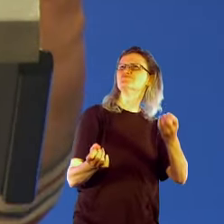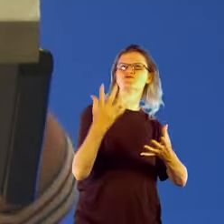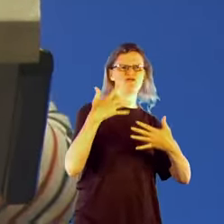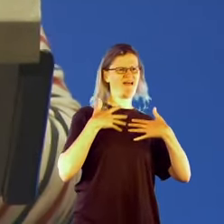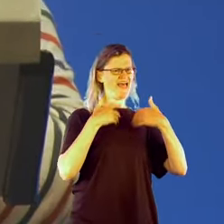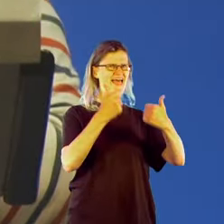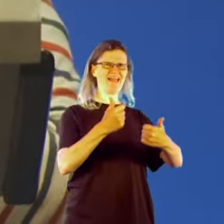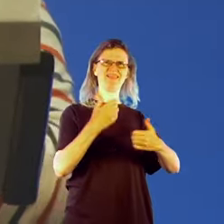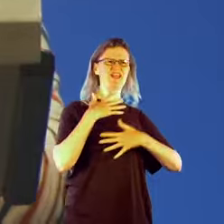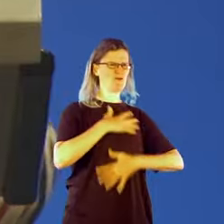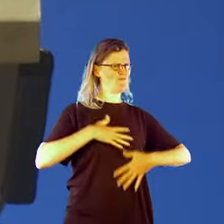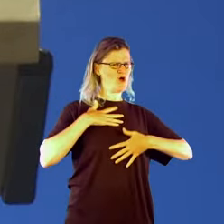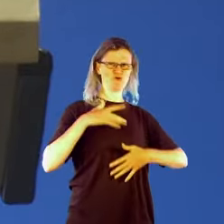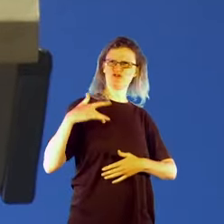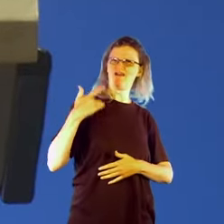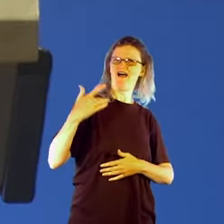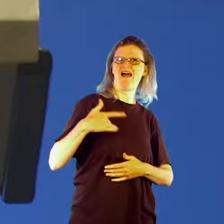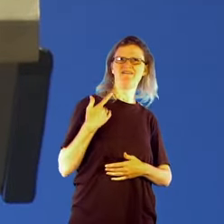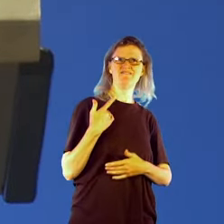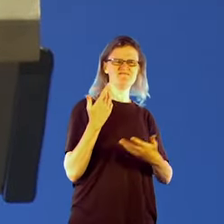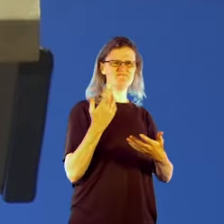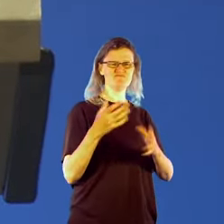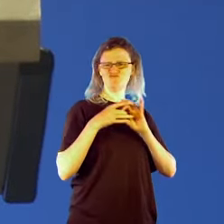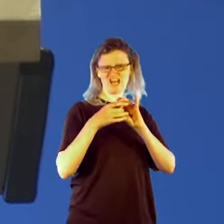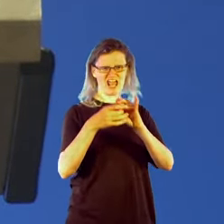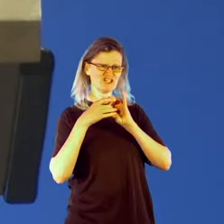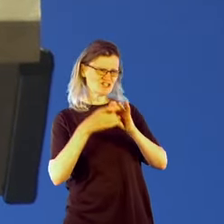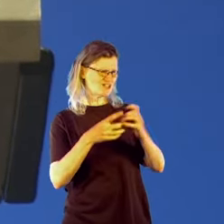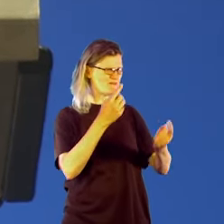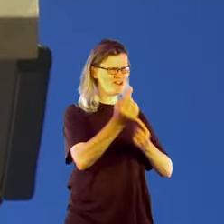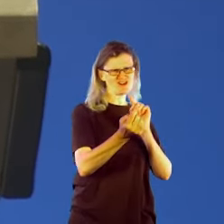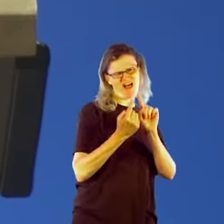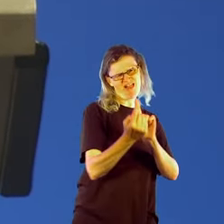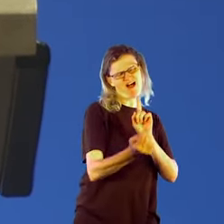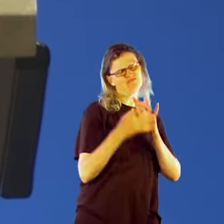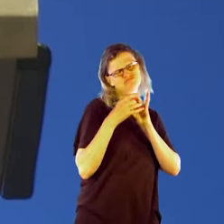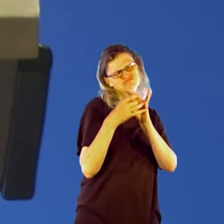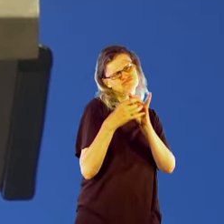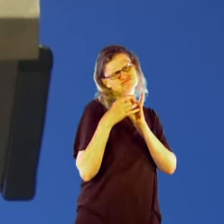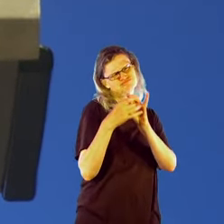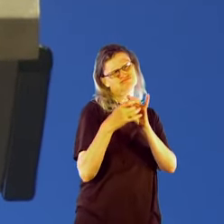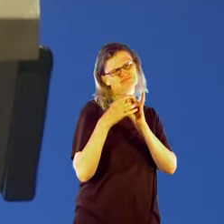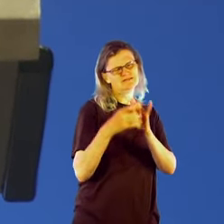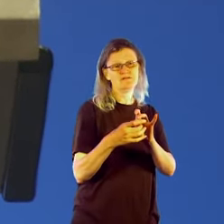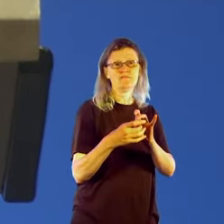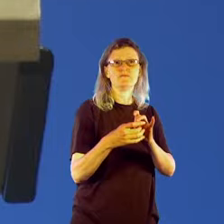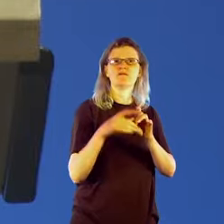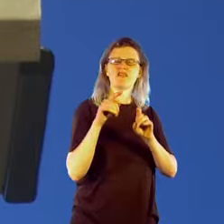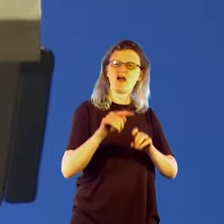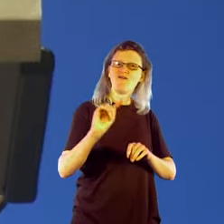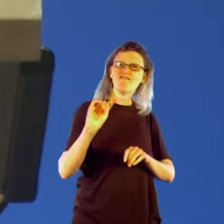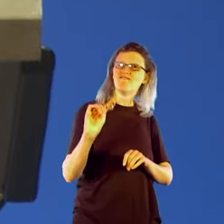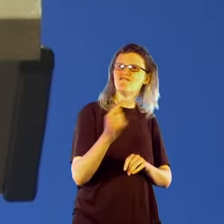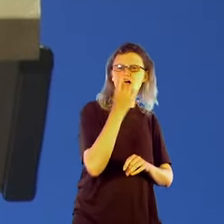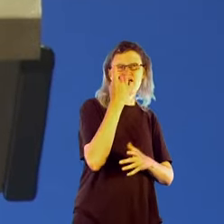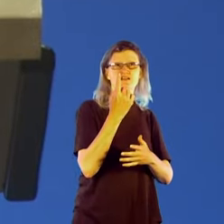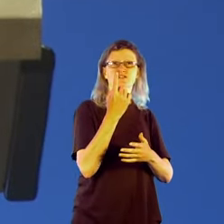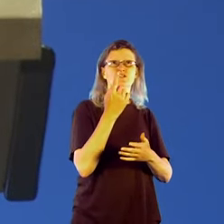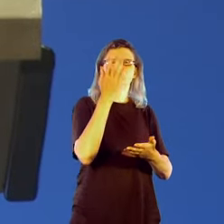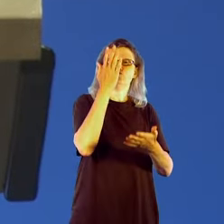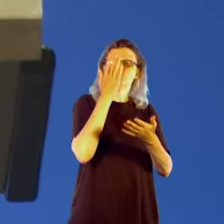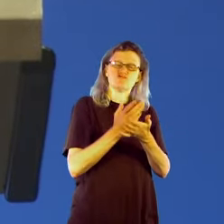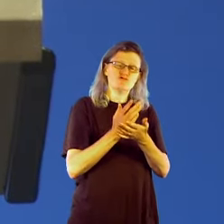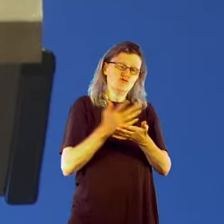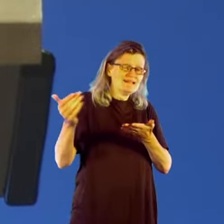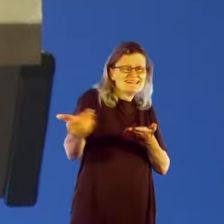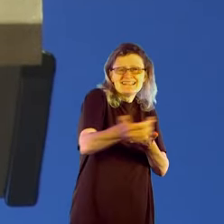healthy emotional lives and unhindered relationship with each other, it was also the first and true